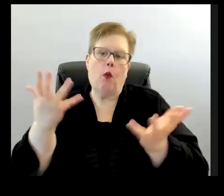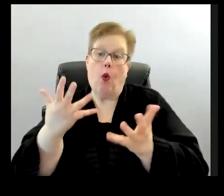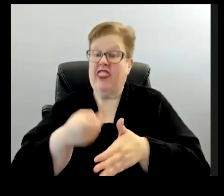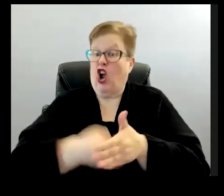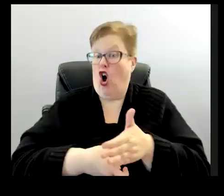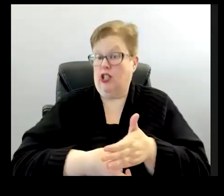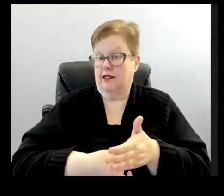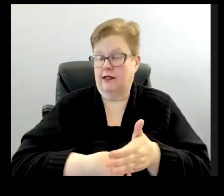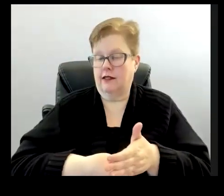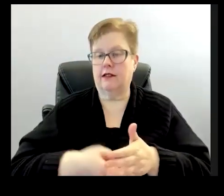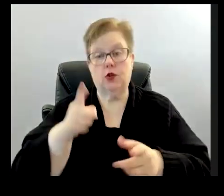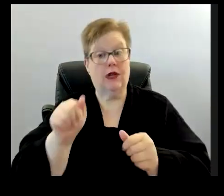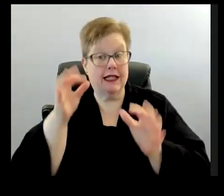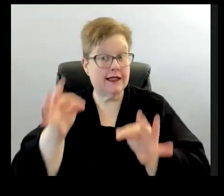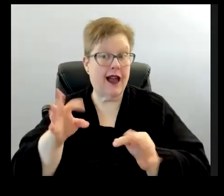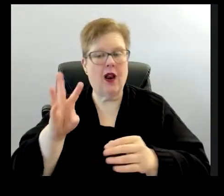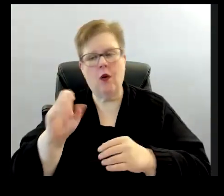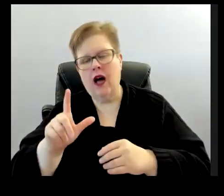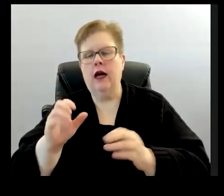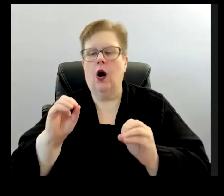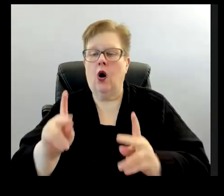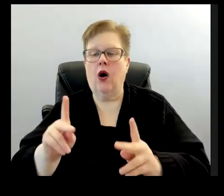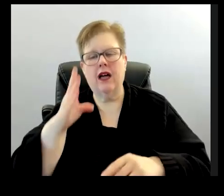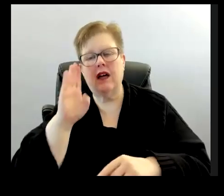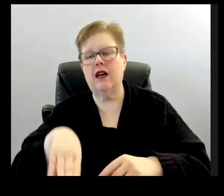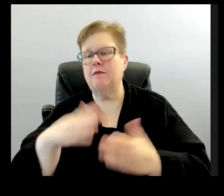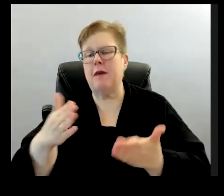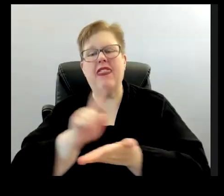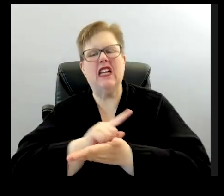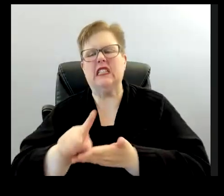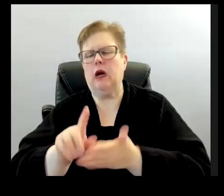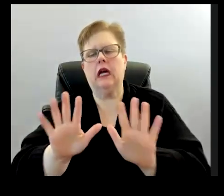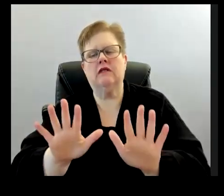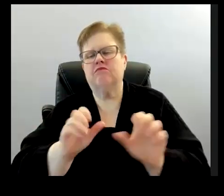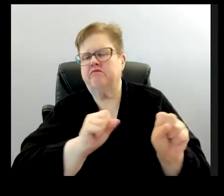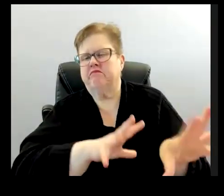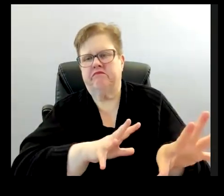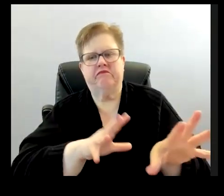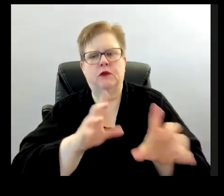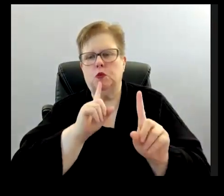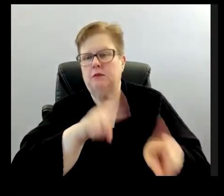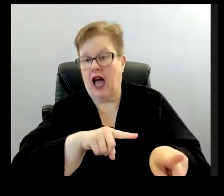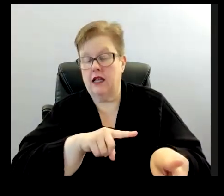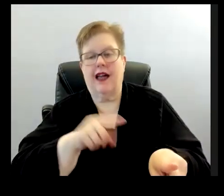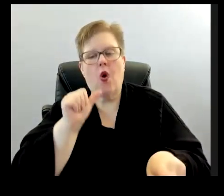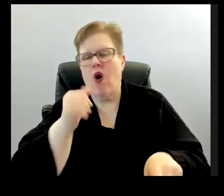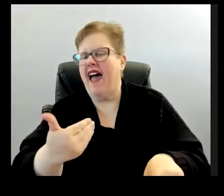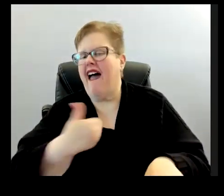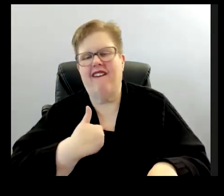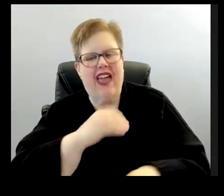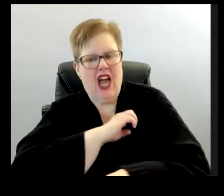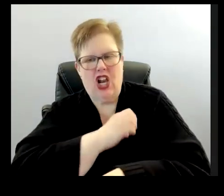is. And so you can decide, well, okay, you know what? Maybe this week I don't respond on the discussion board because I just don't have it in